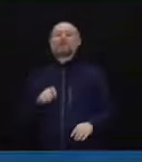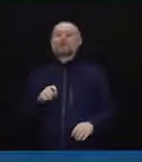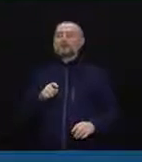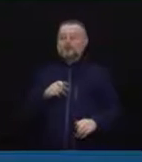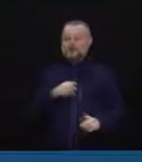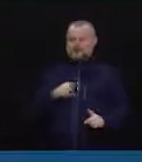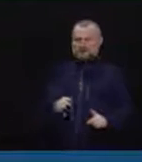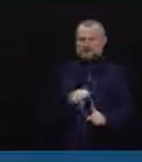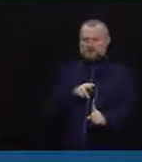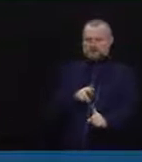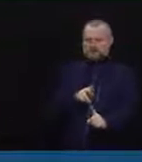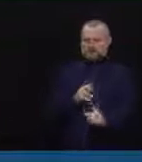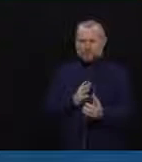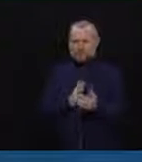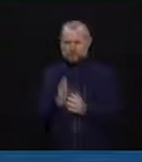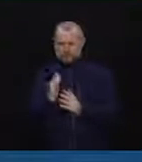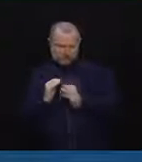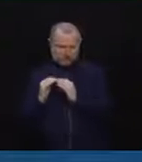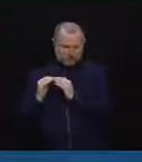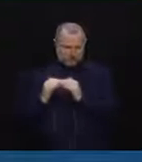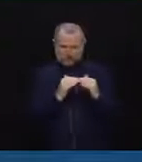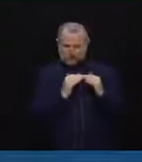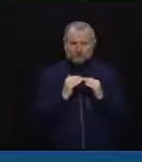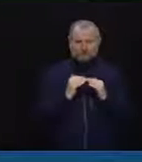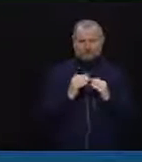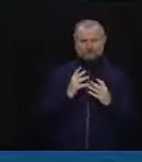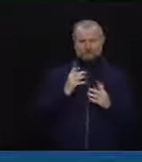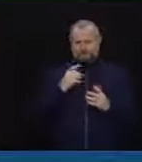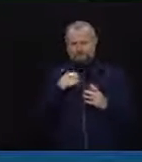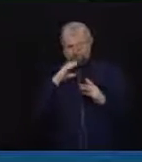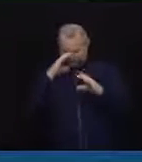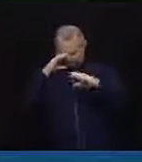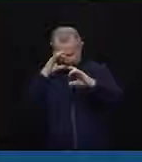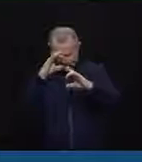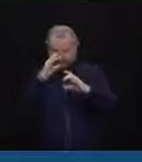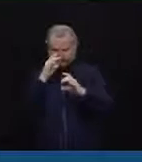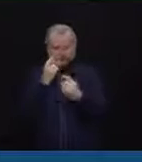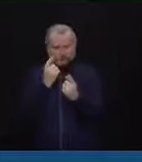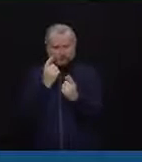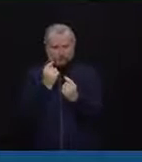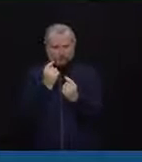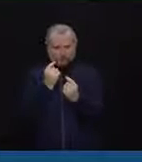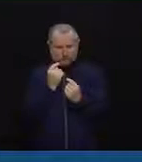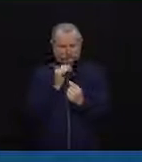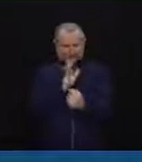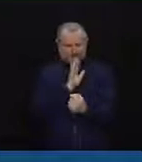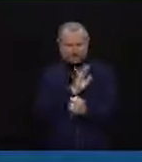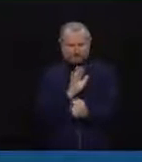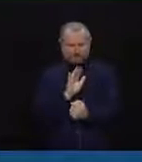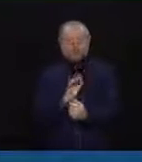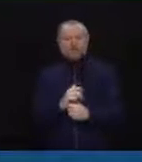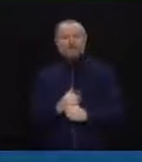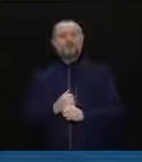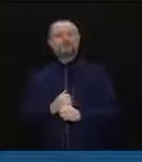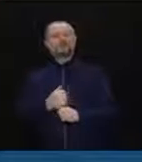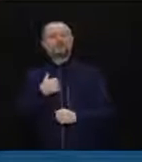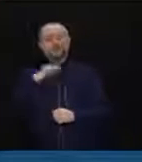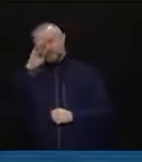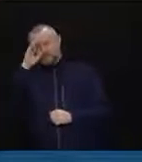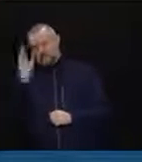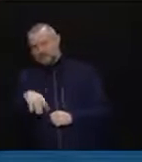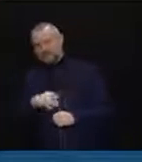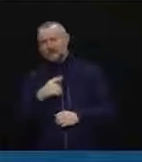Yorkers have borne a brunt of COVID acute infections, and we need to be alert to the occurrence of